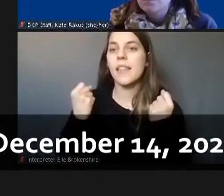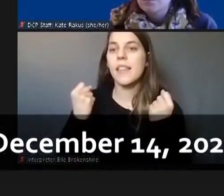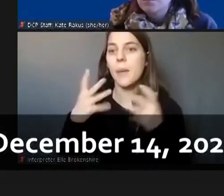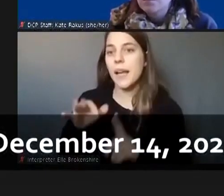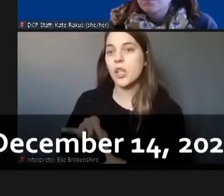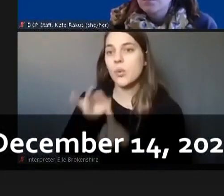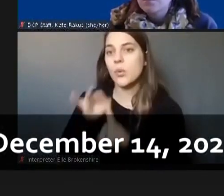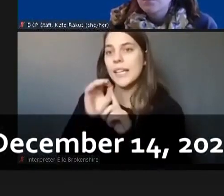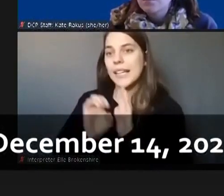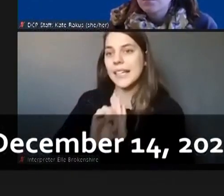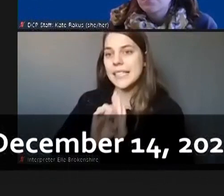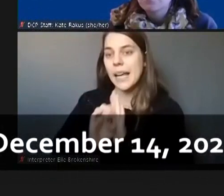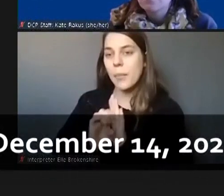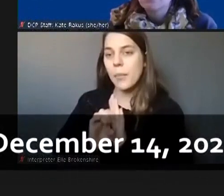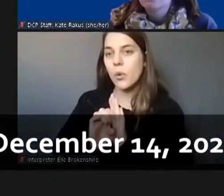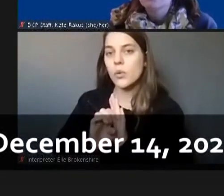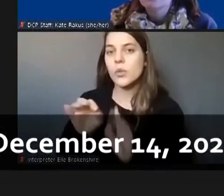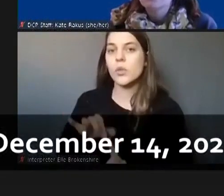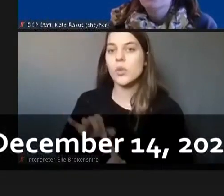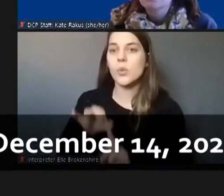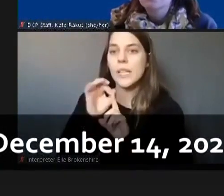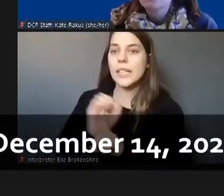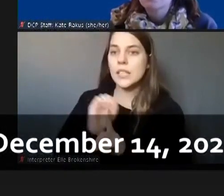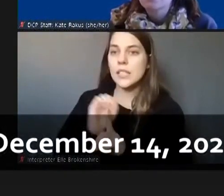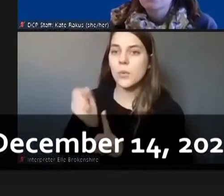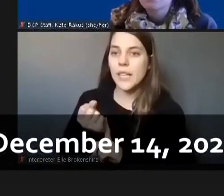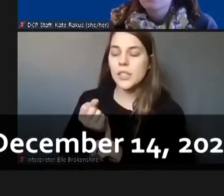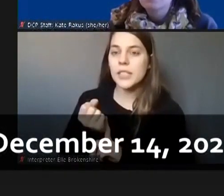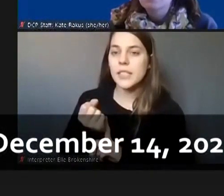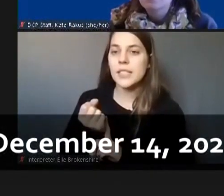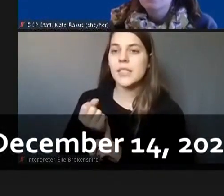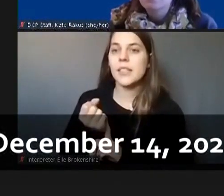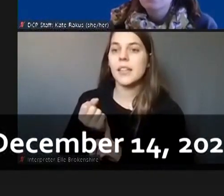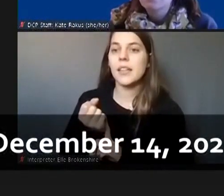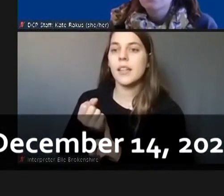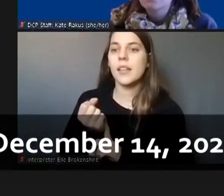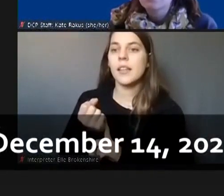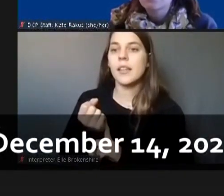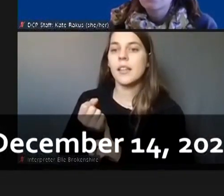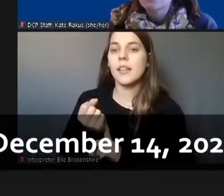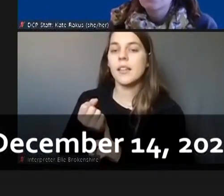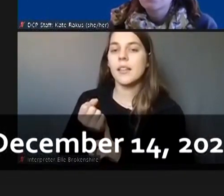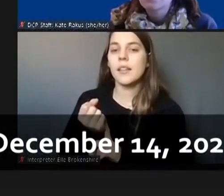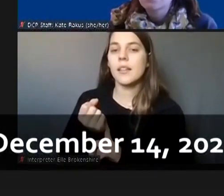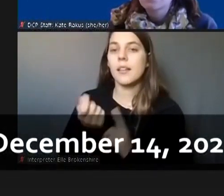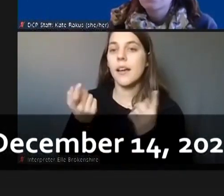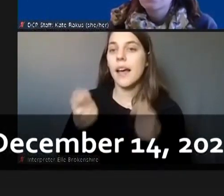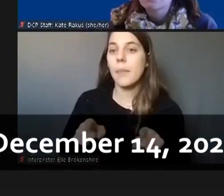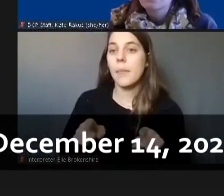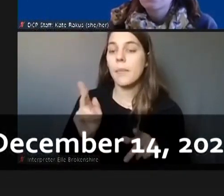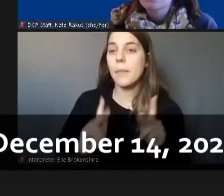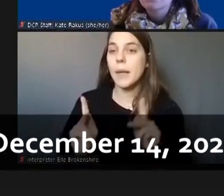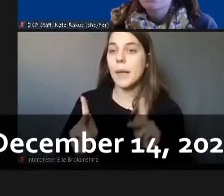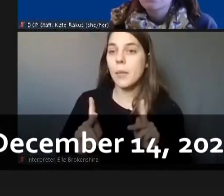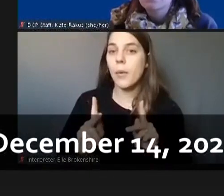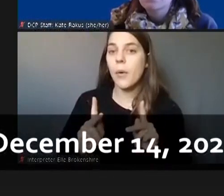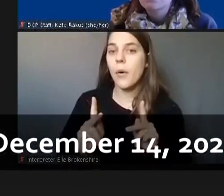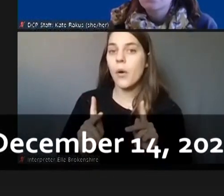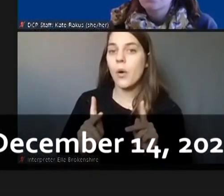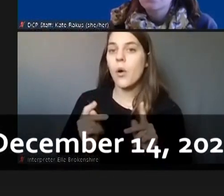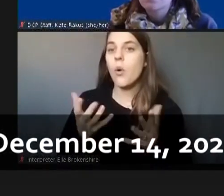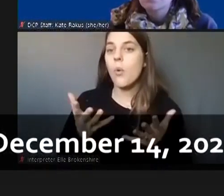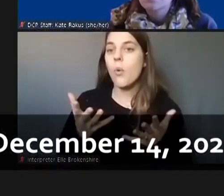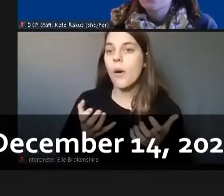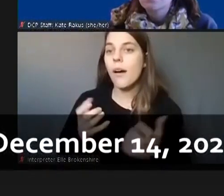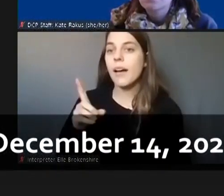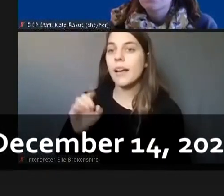examples, unique scenarios where folks are looking for decks and